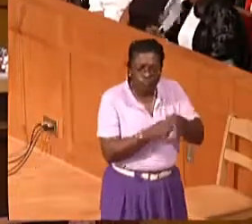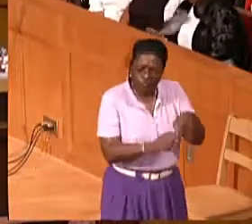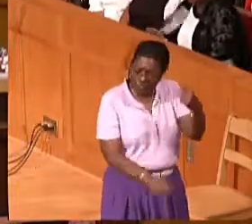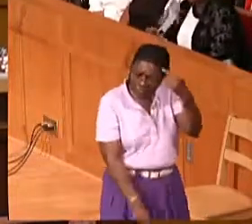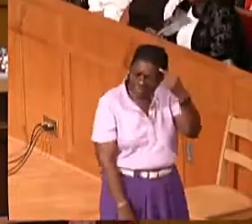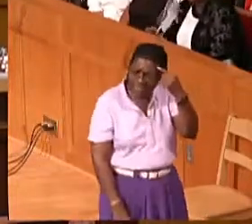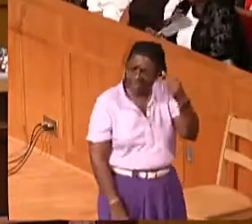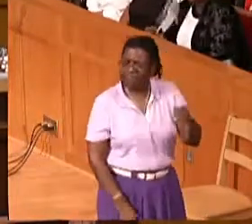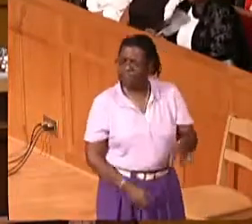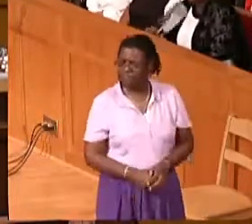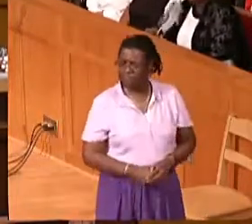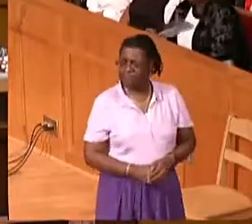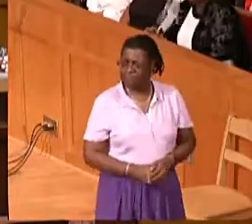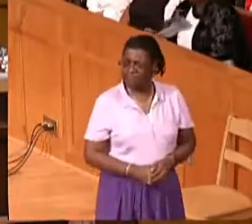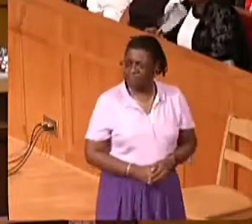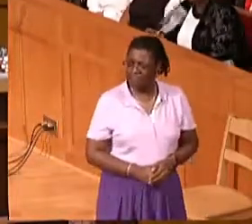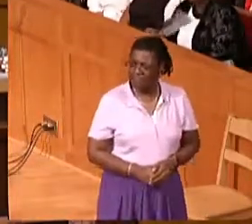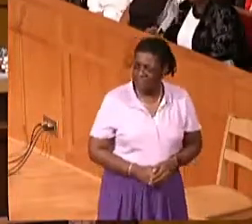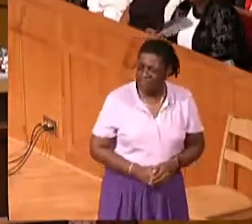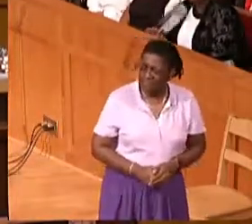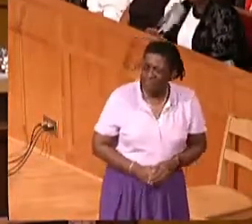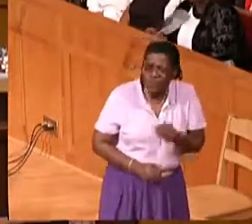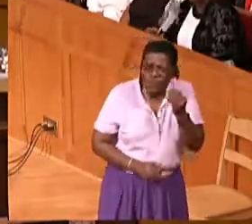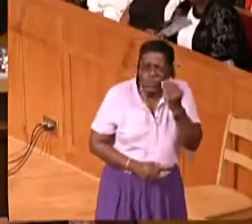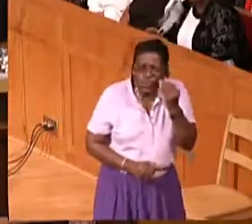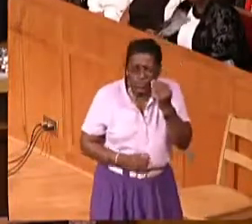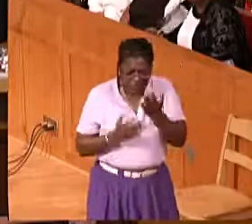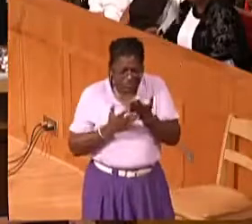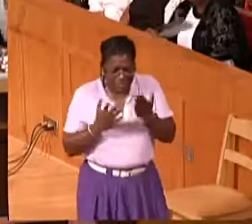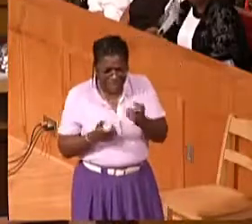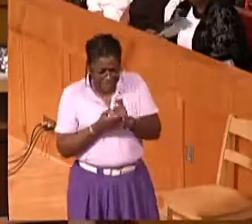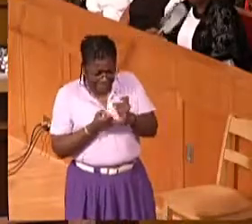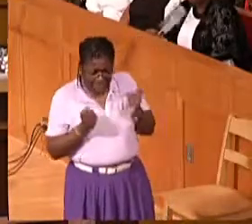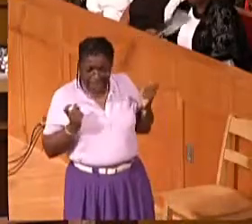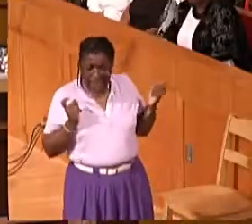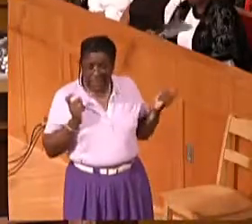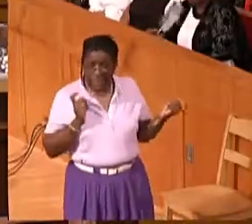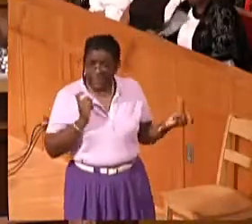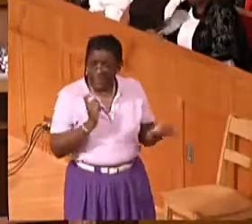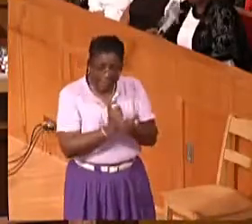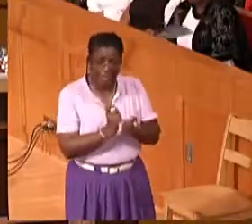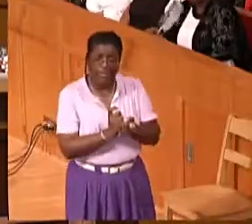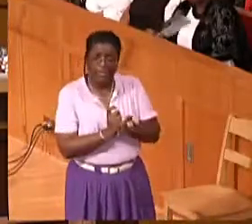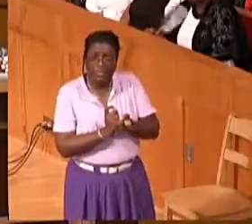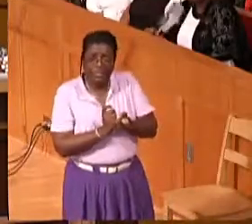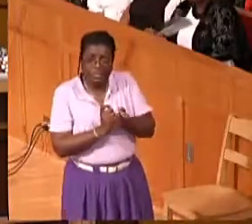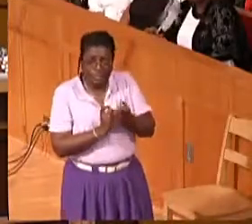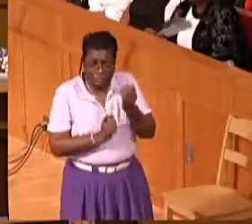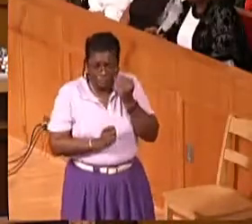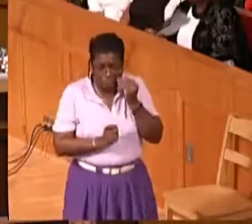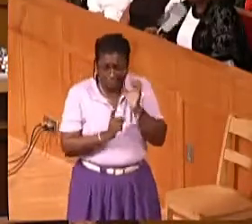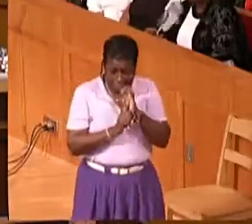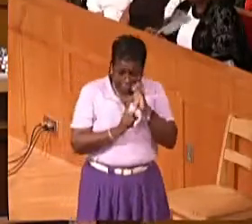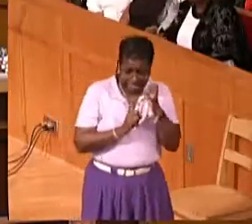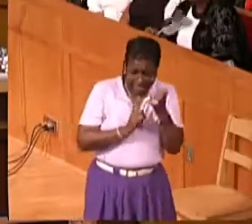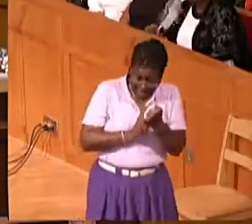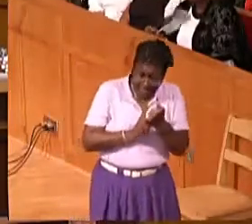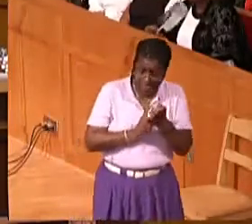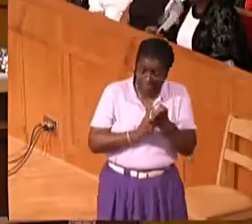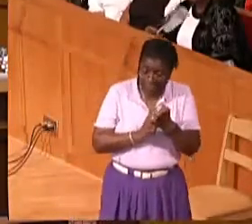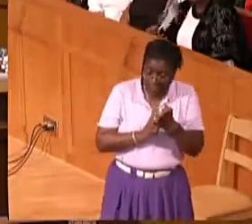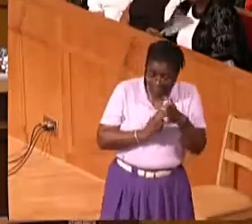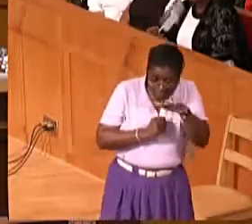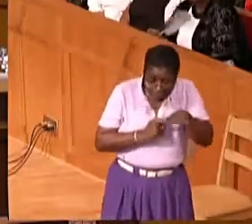help me. You know that some things have changed. You know that the environment in which we